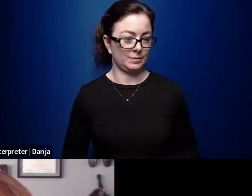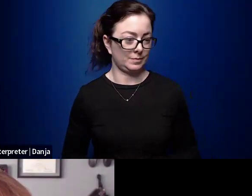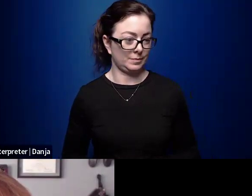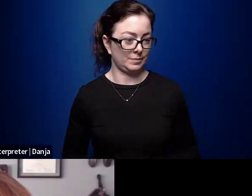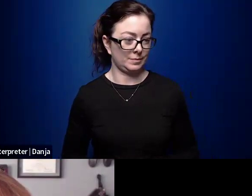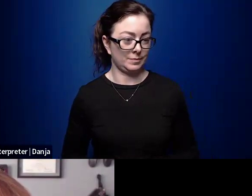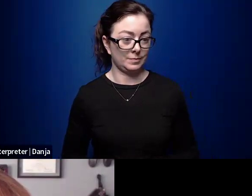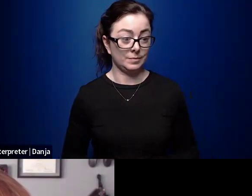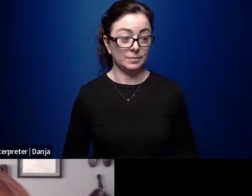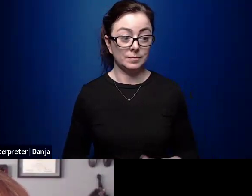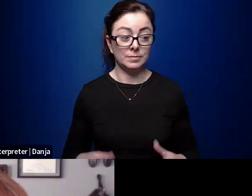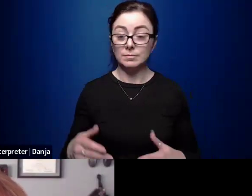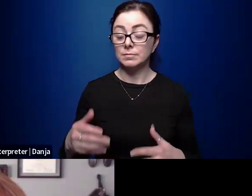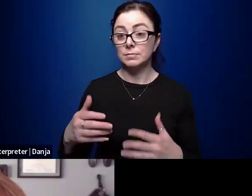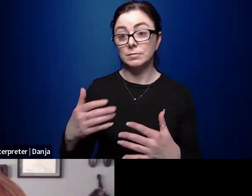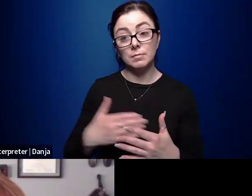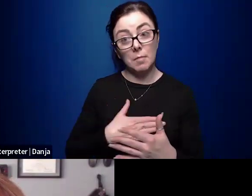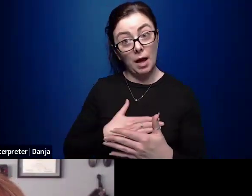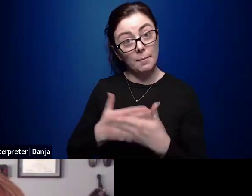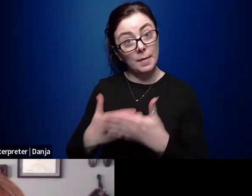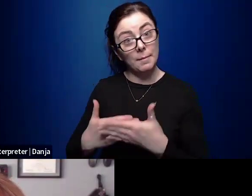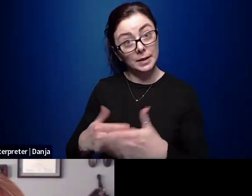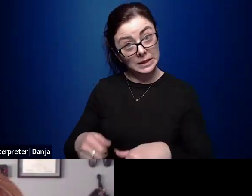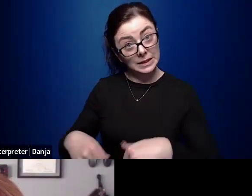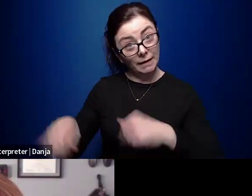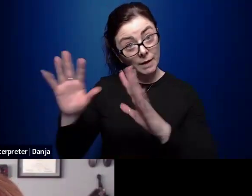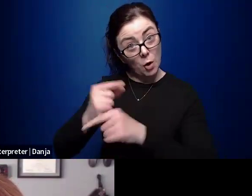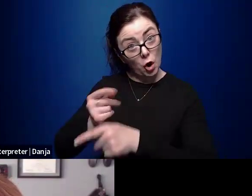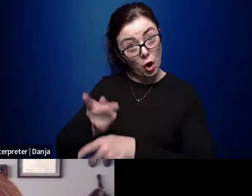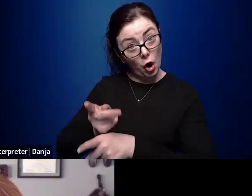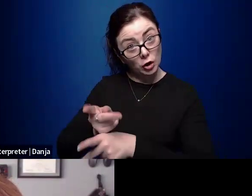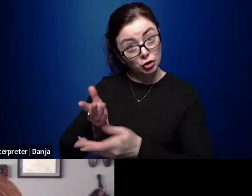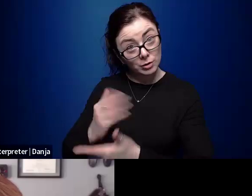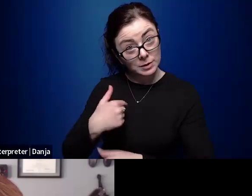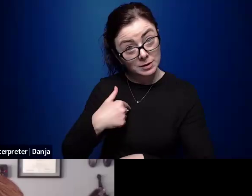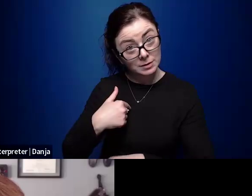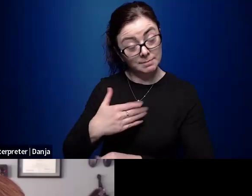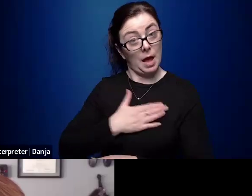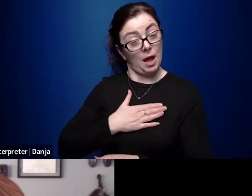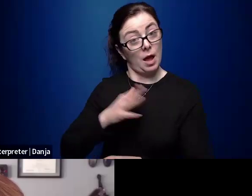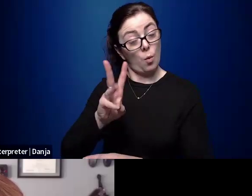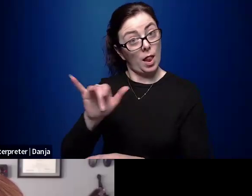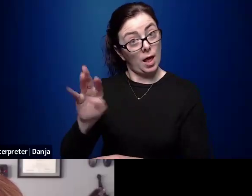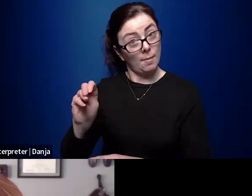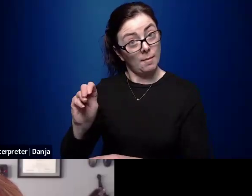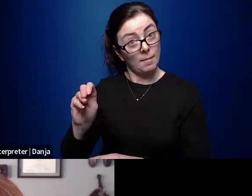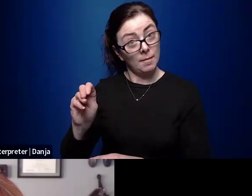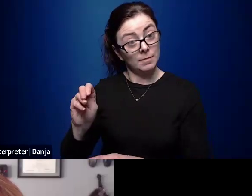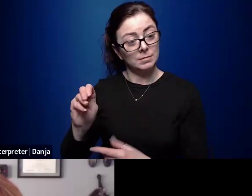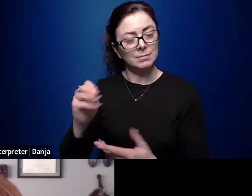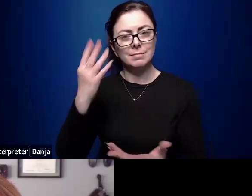Give up guardianship of my baby, my William, just because I wanted